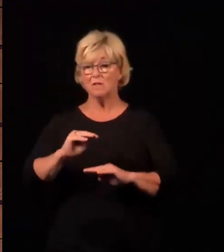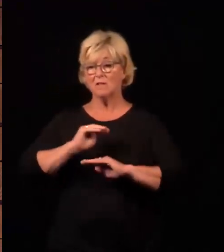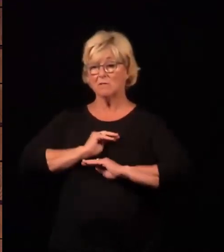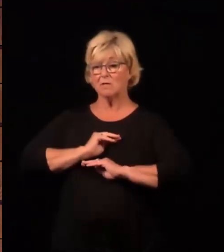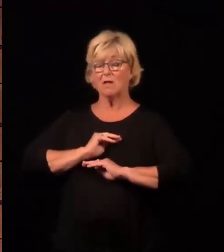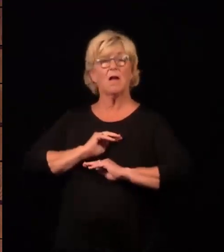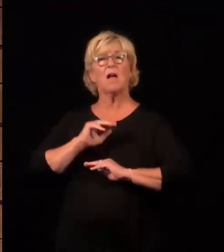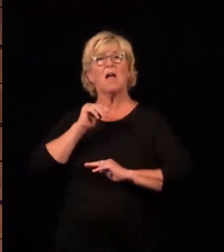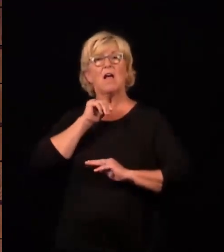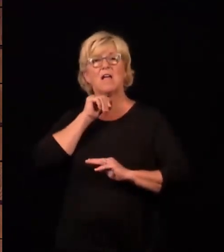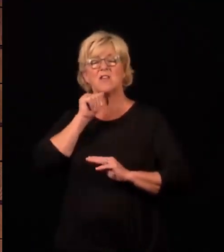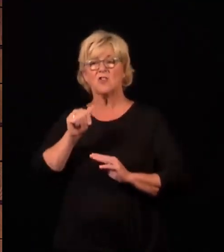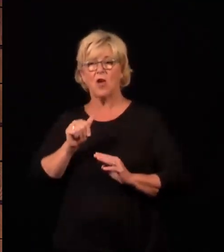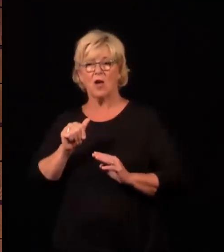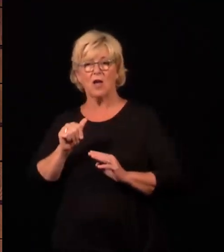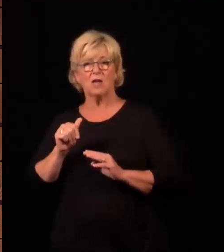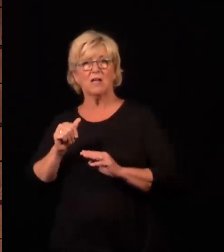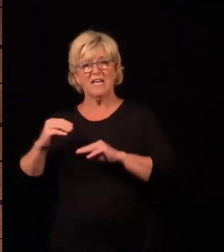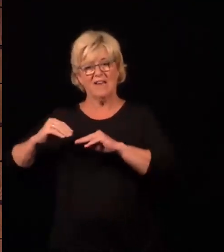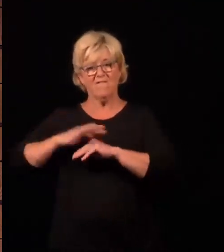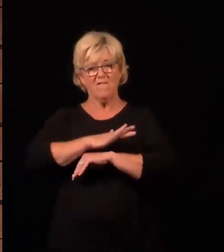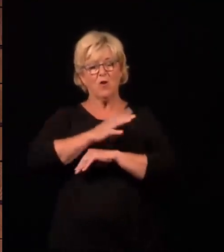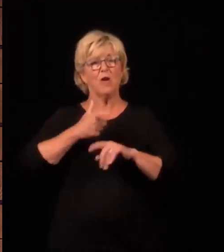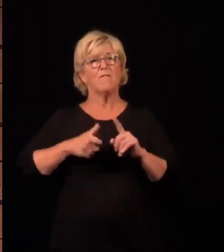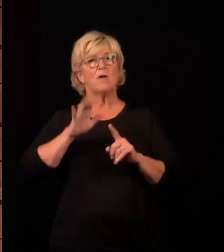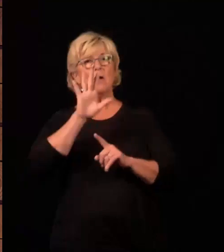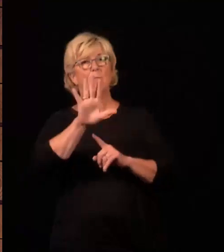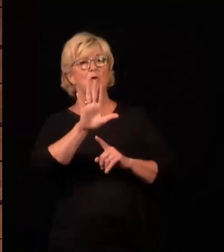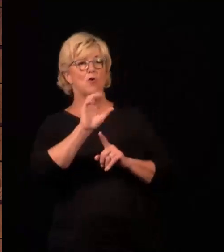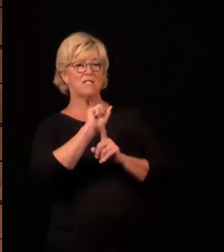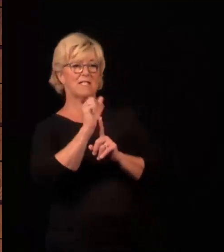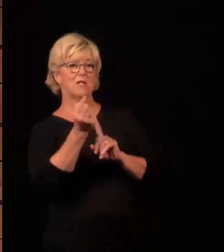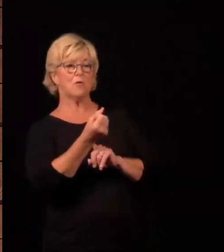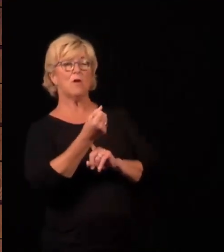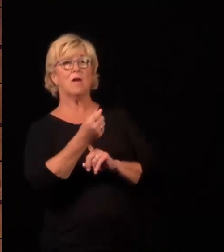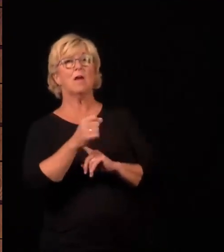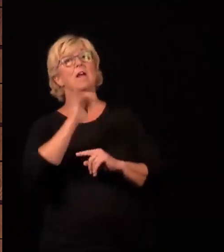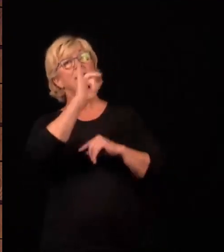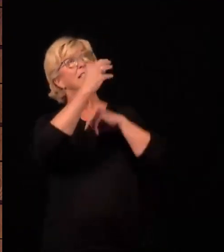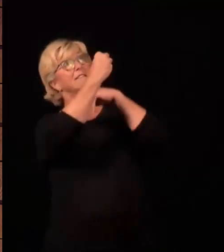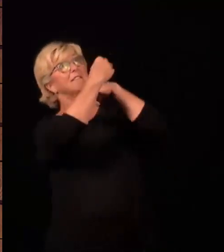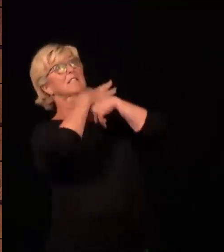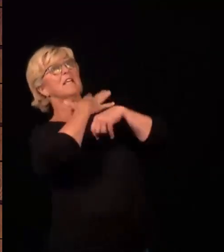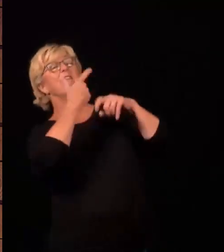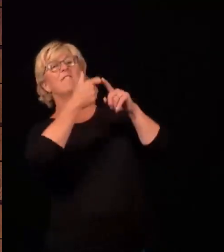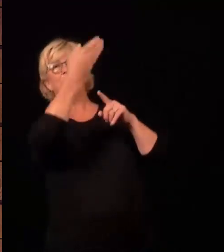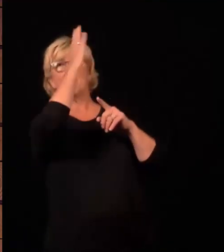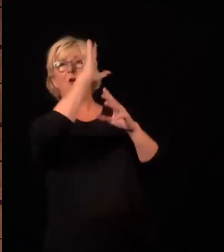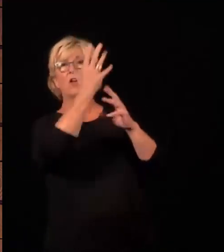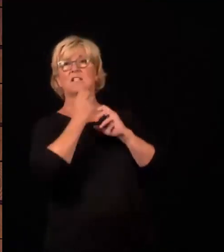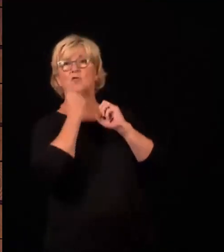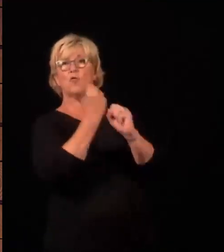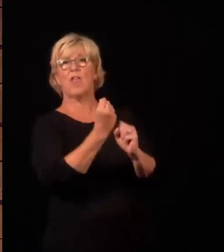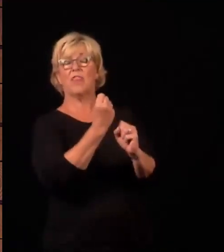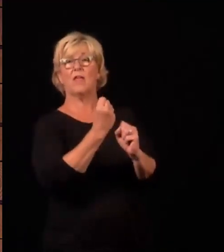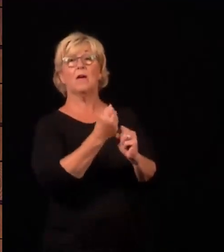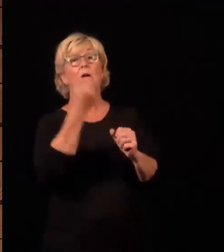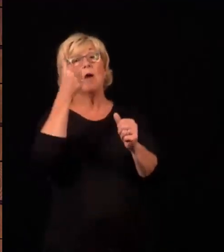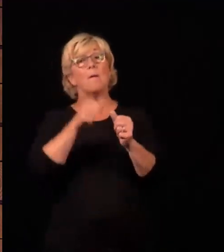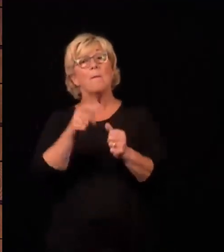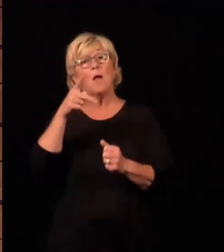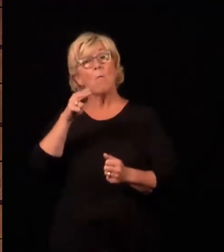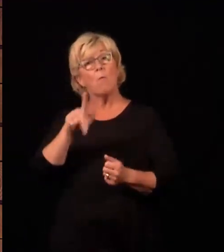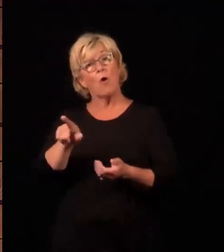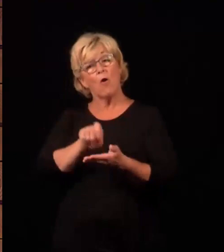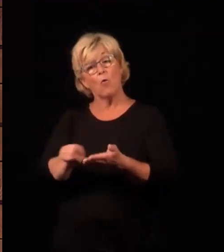not driven by circumstances, it is driven by the strength of God. Remember this, when Paul